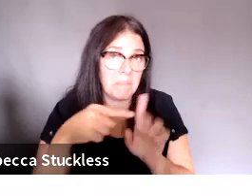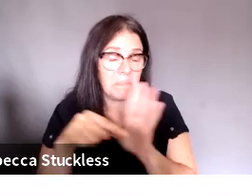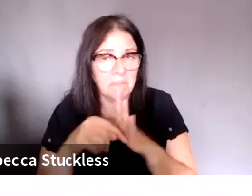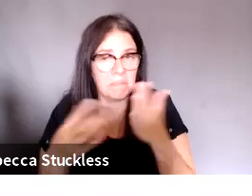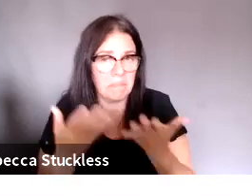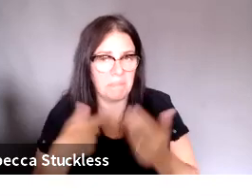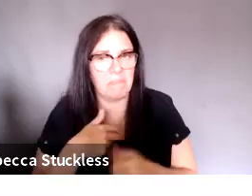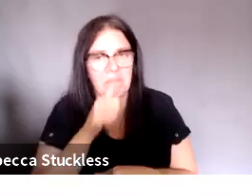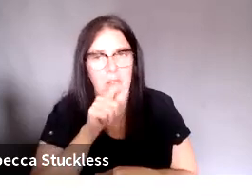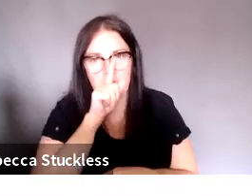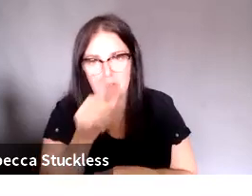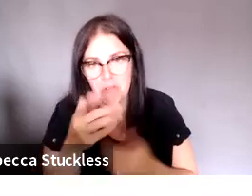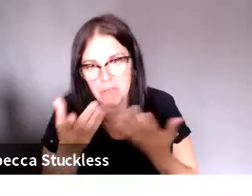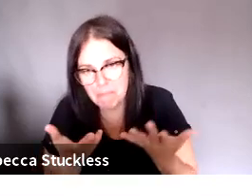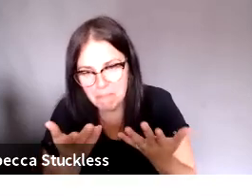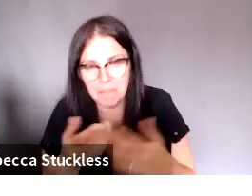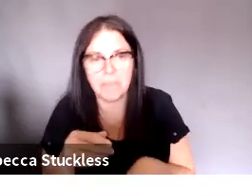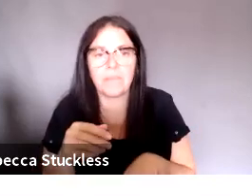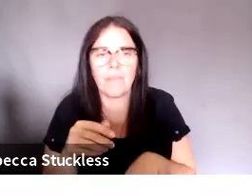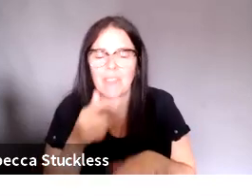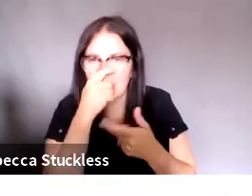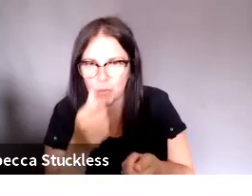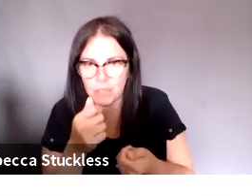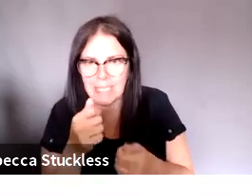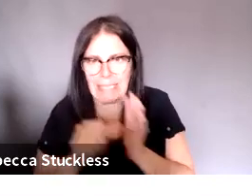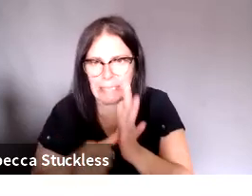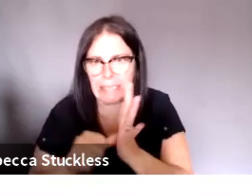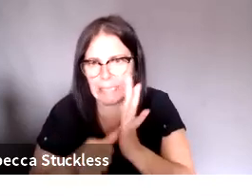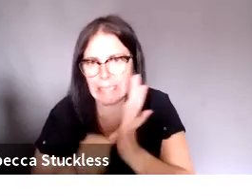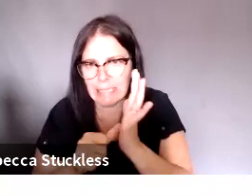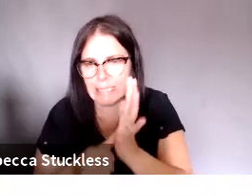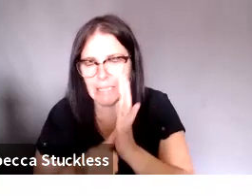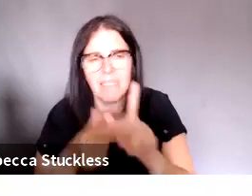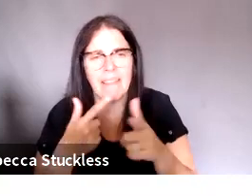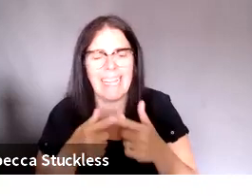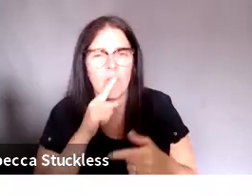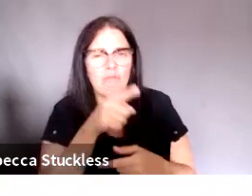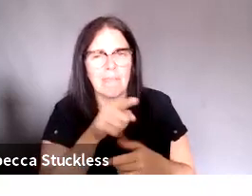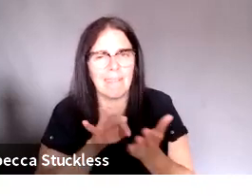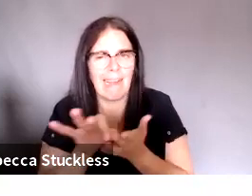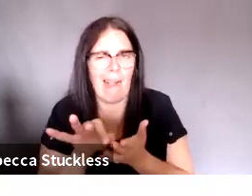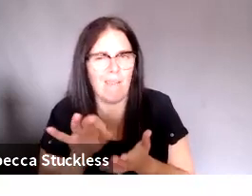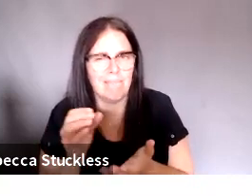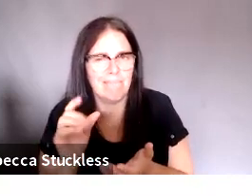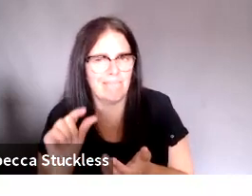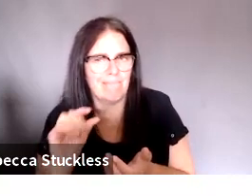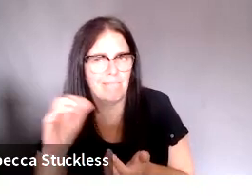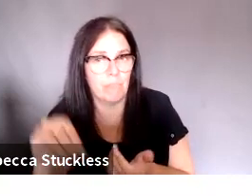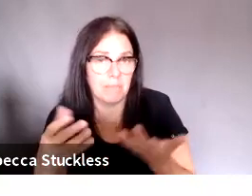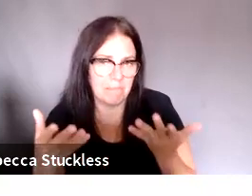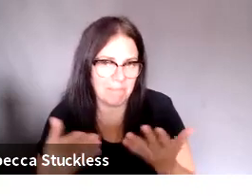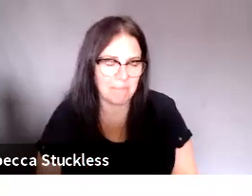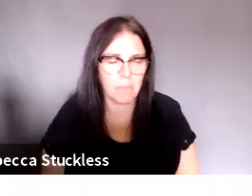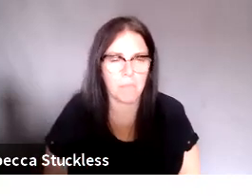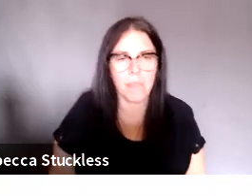bad thing, but I just think it's an interesting thing for the most part.